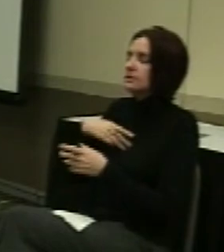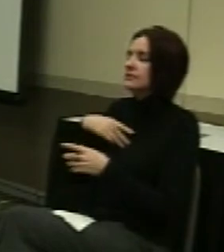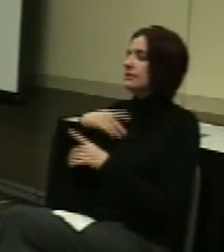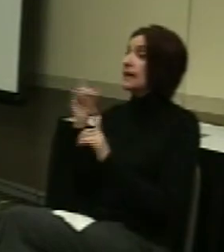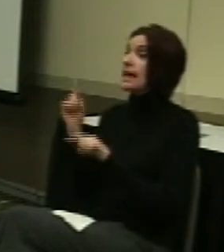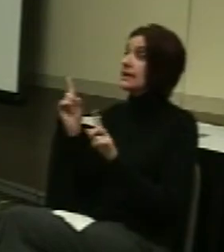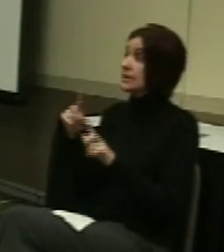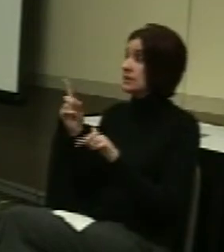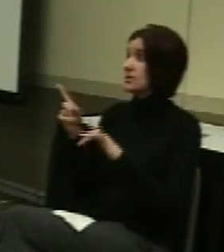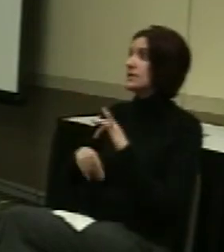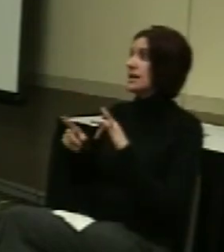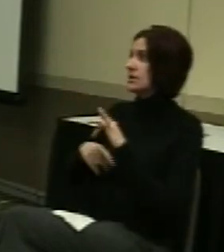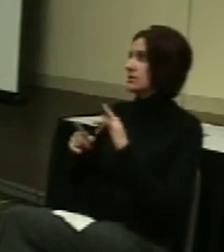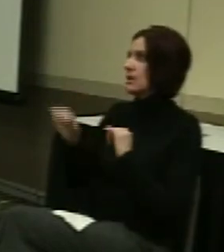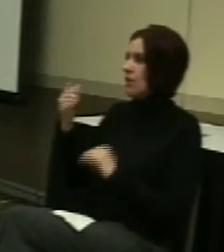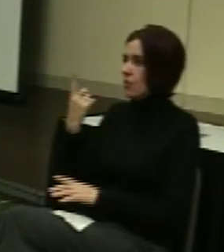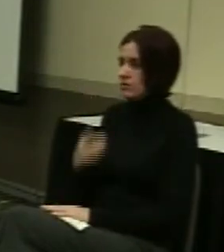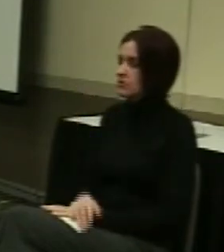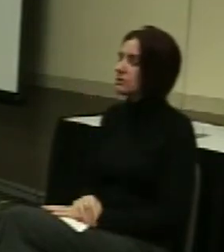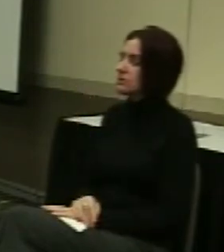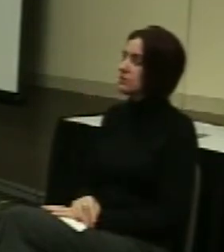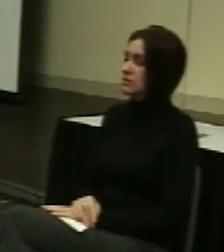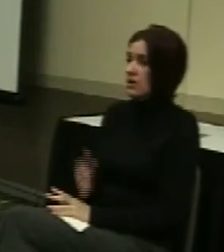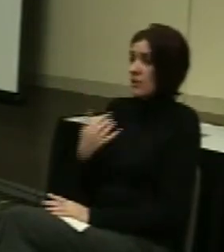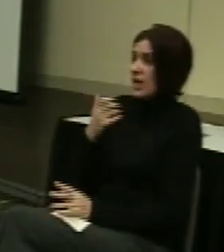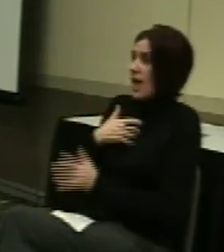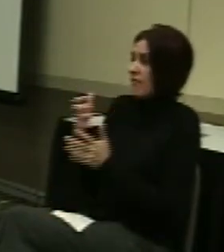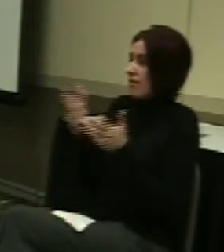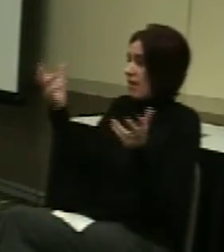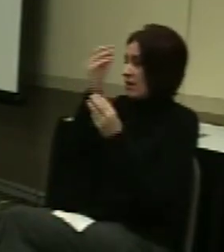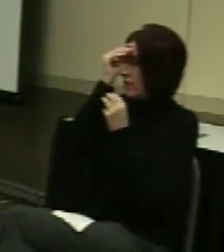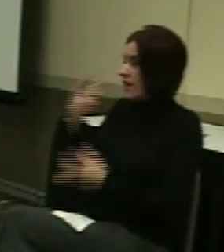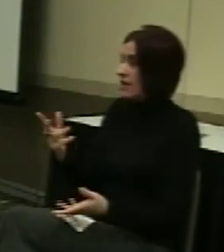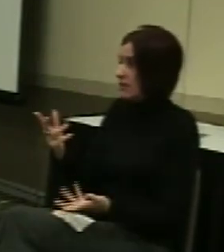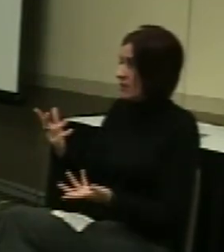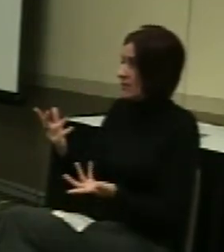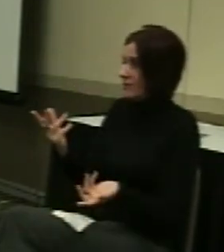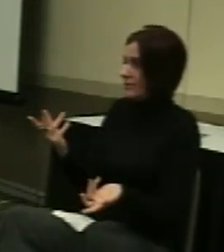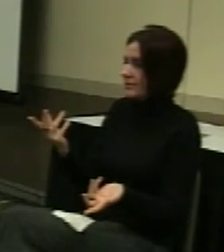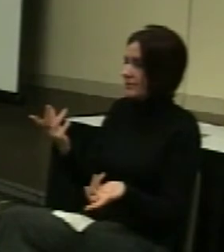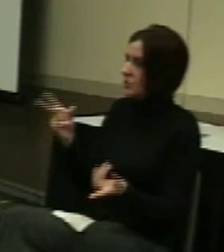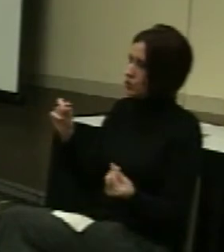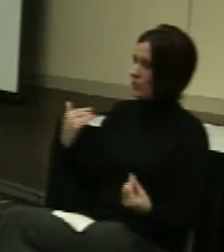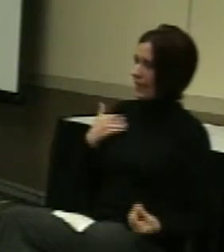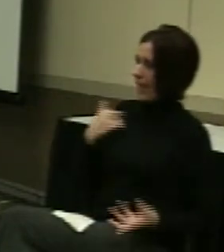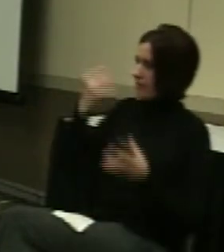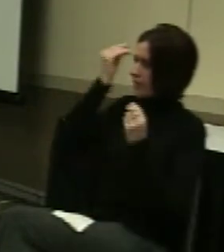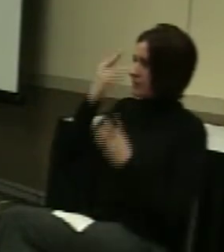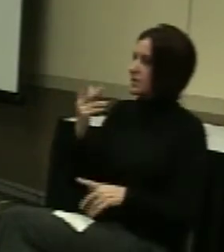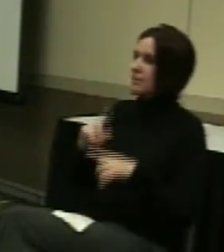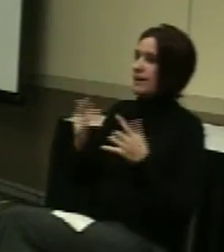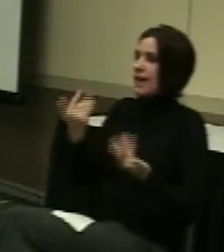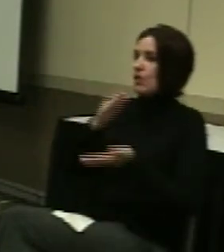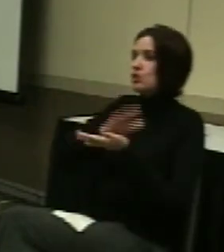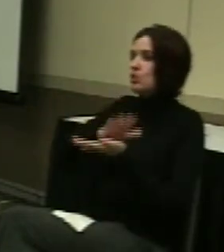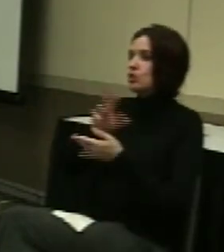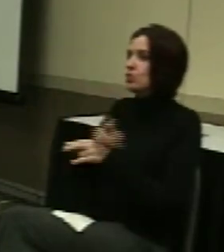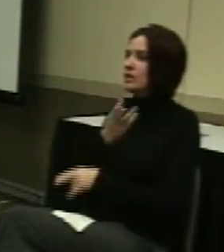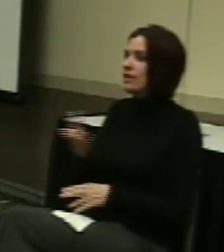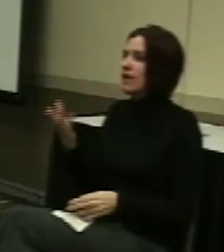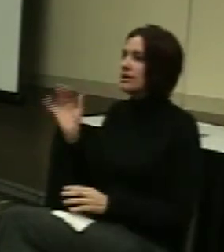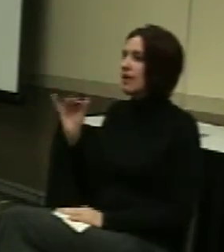another one. We have loads of data. It's not like we don't have information, and these days when schools are using things like